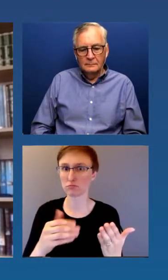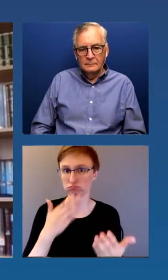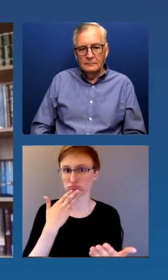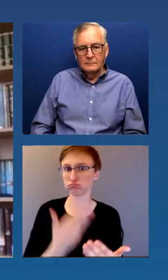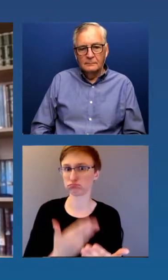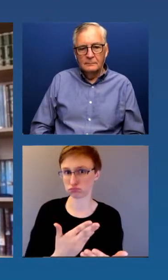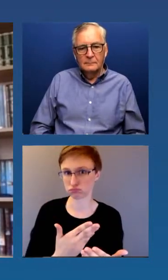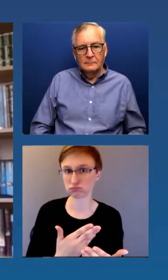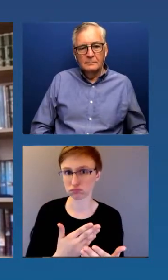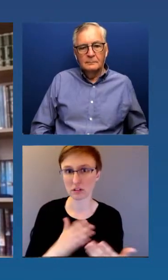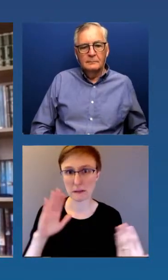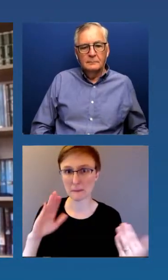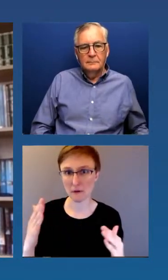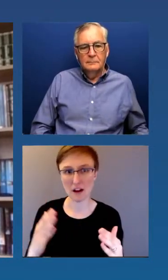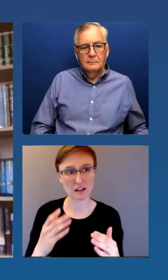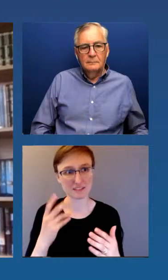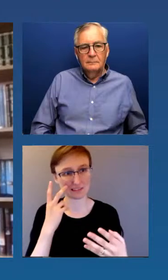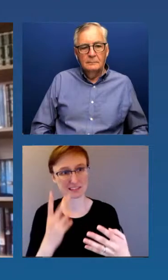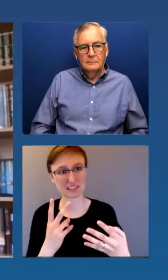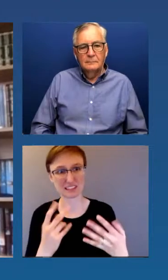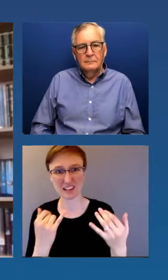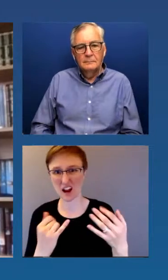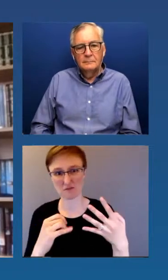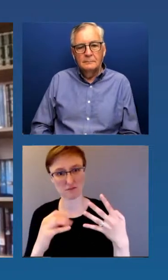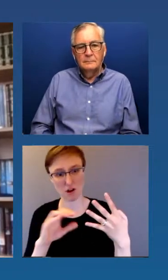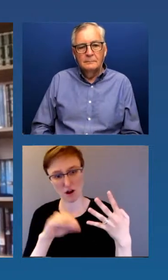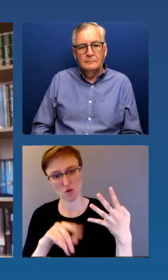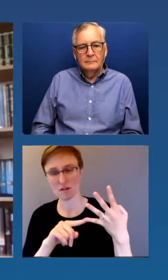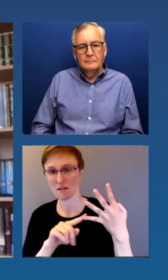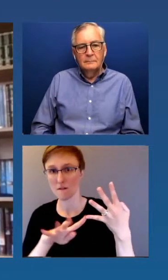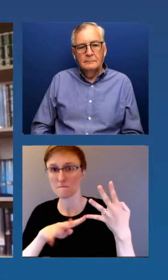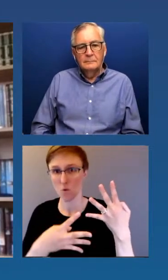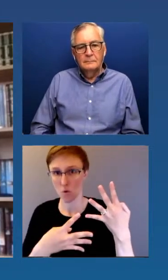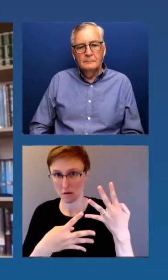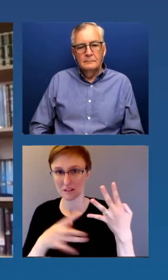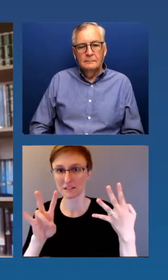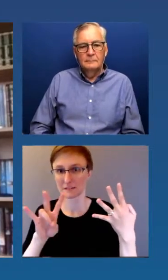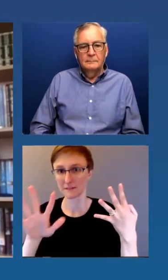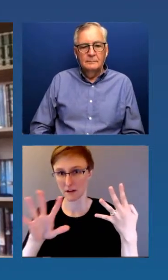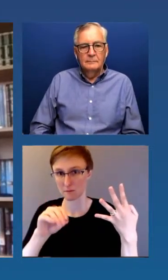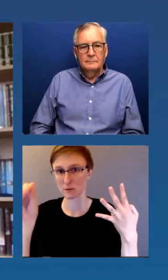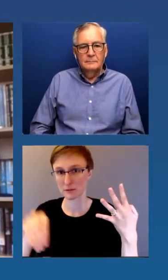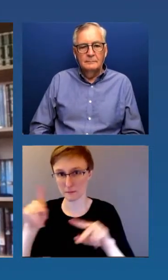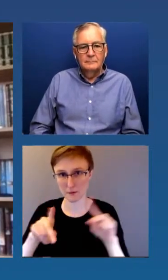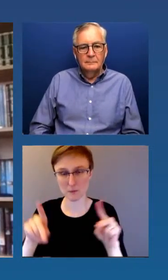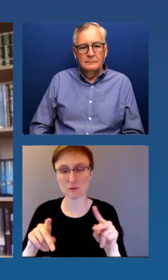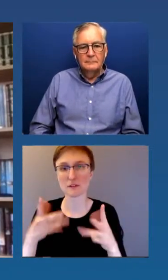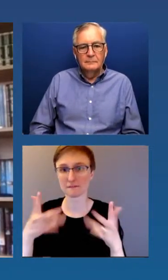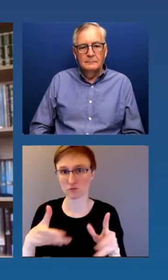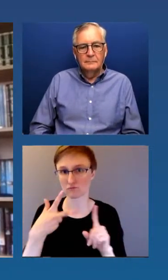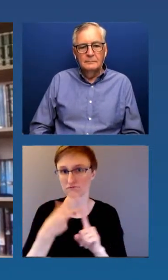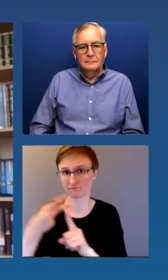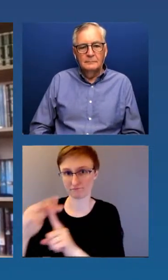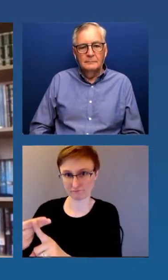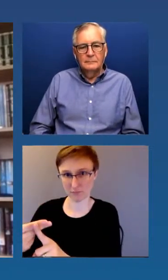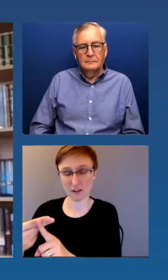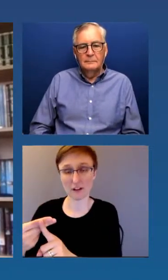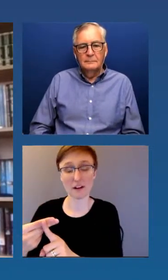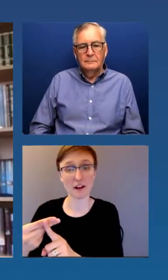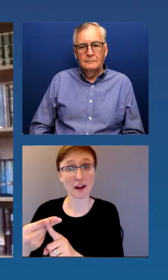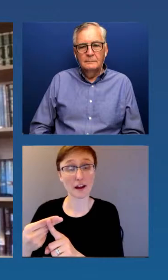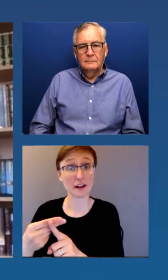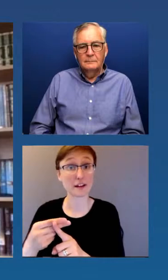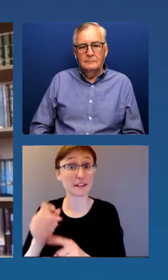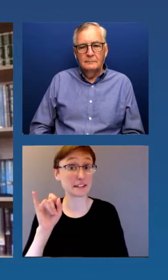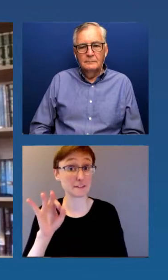units. I believe you are now fourth, with 75% of people over 12 now fully vaccinated, and even higher percentages if we're just looking